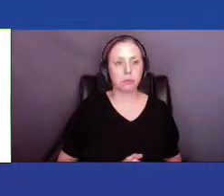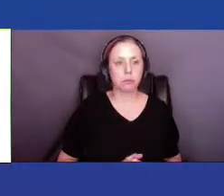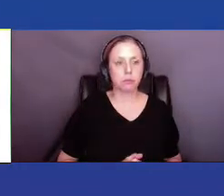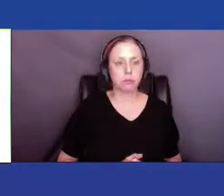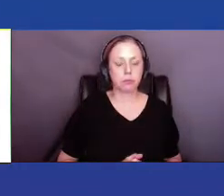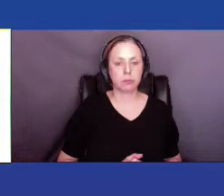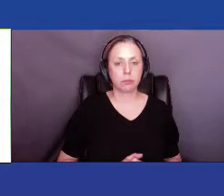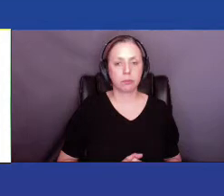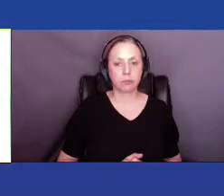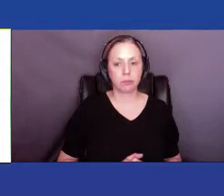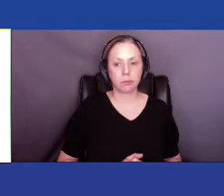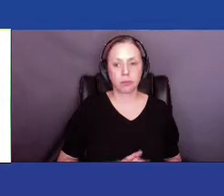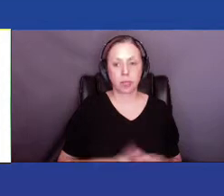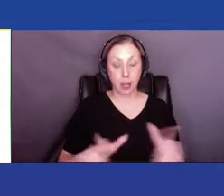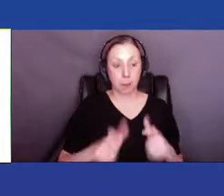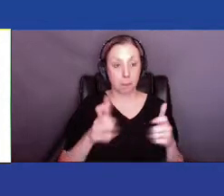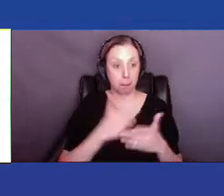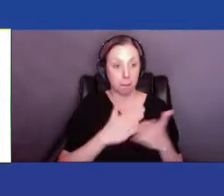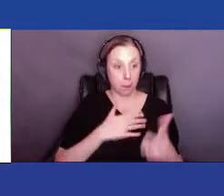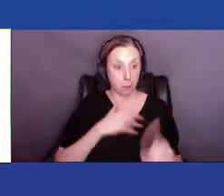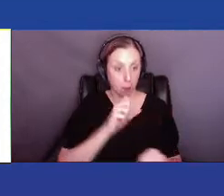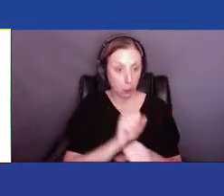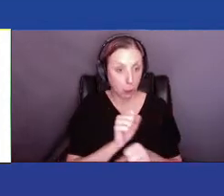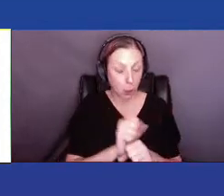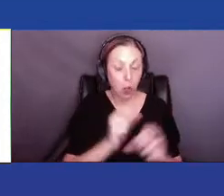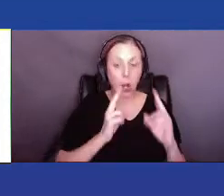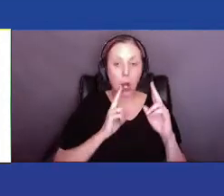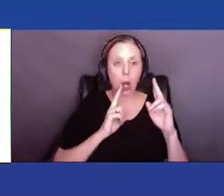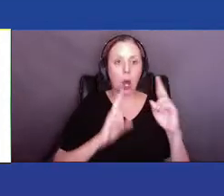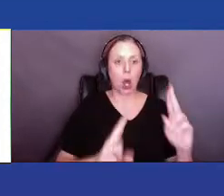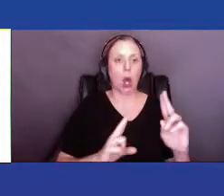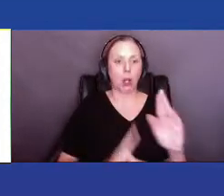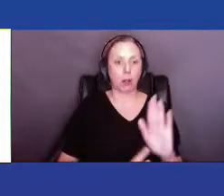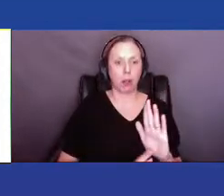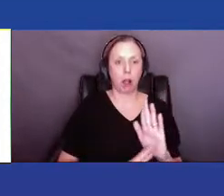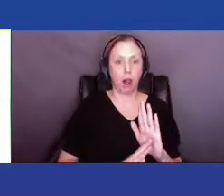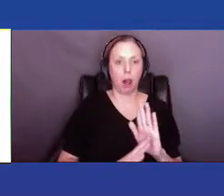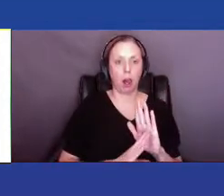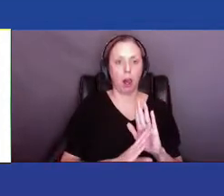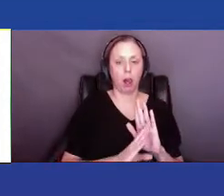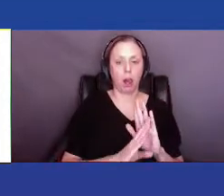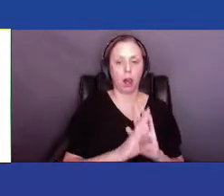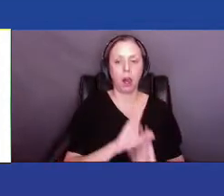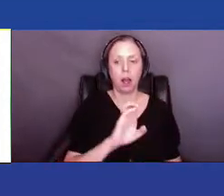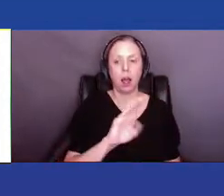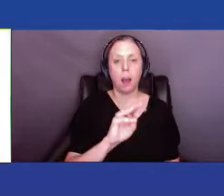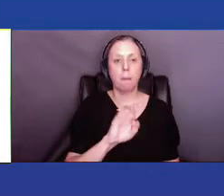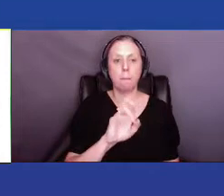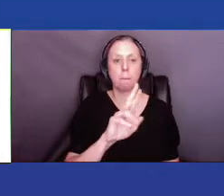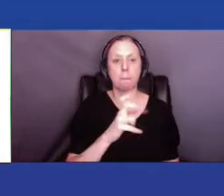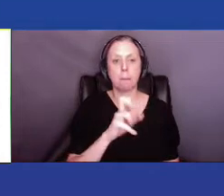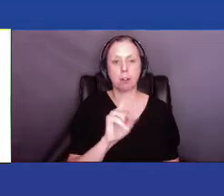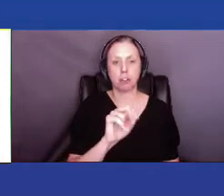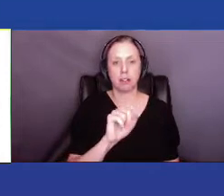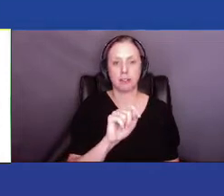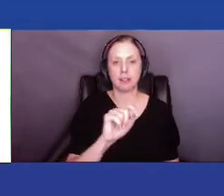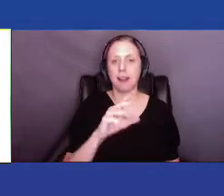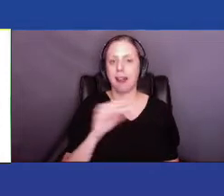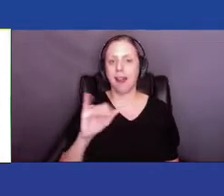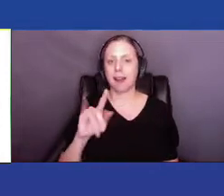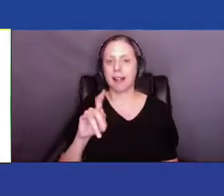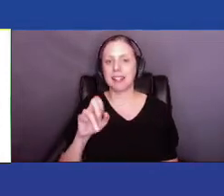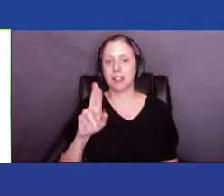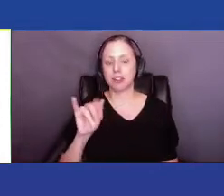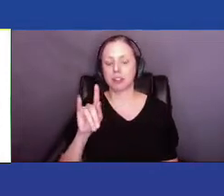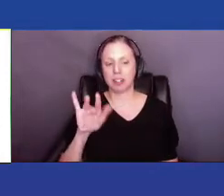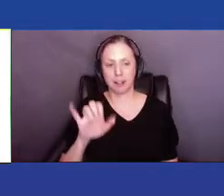So a big part of my work has been honoring the emergent and the iterative, which also, the more time you spend in nature, the more